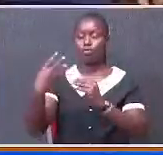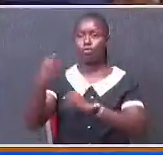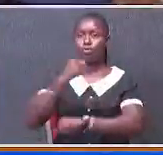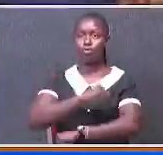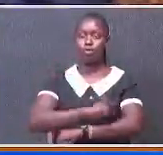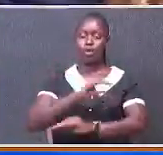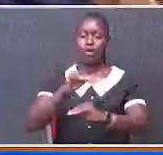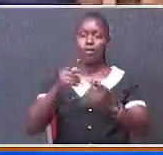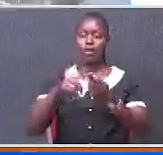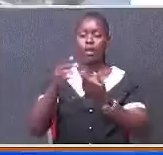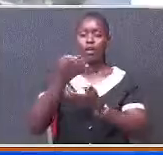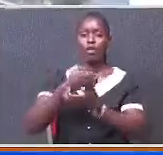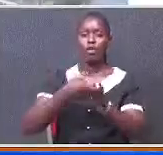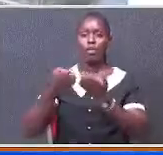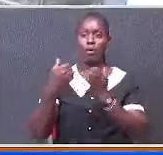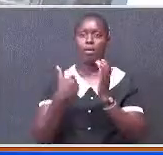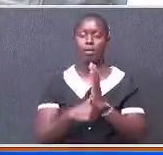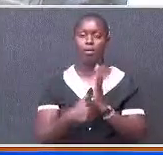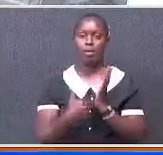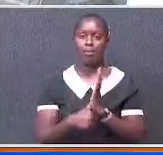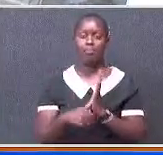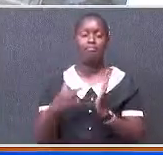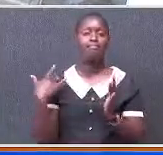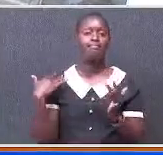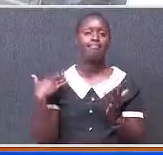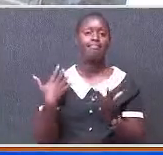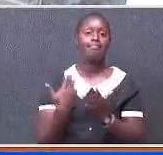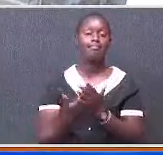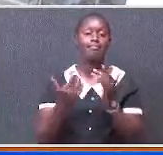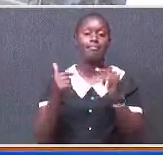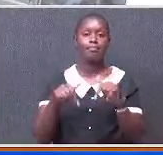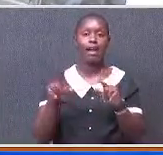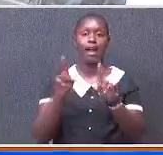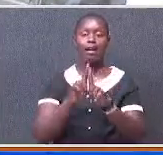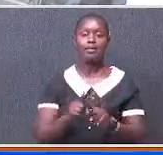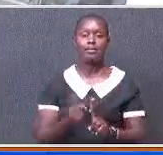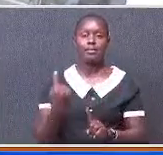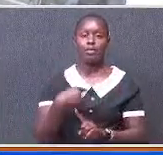the economic constraints. Paka sahi, ninapongea,